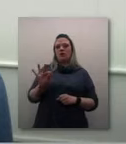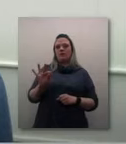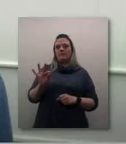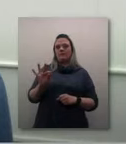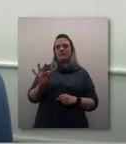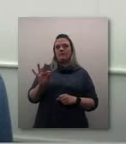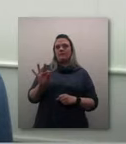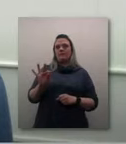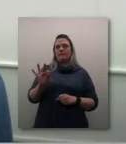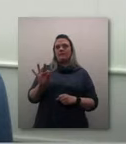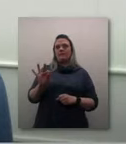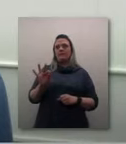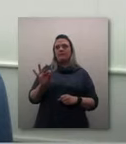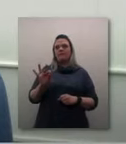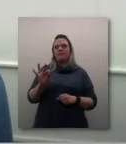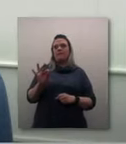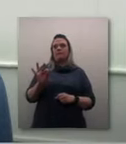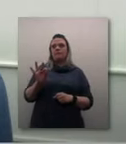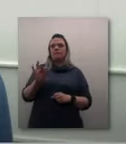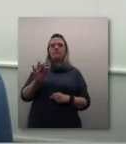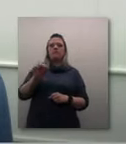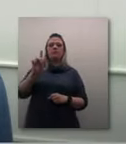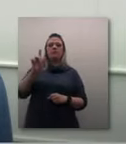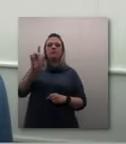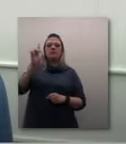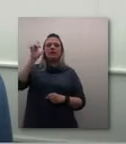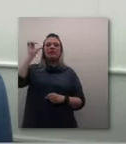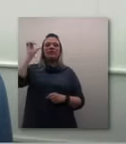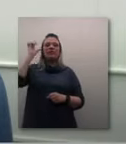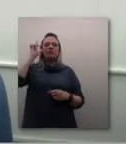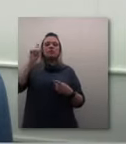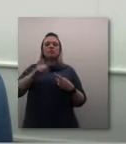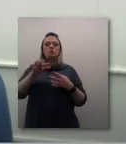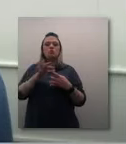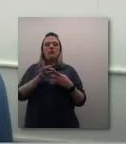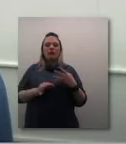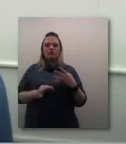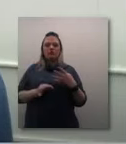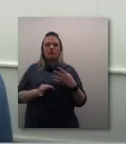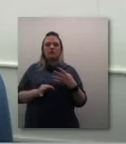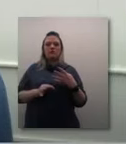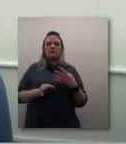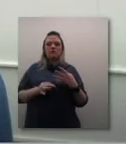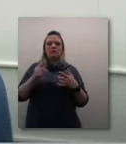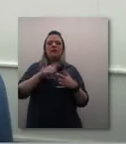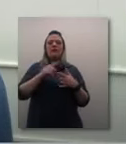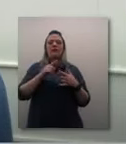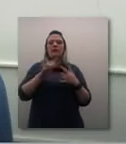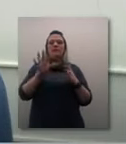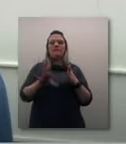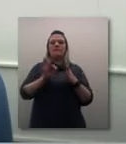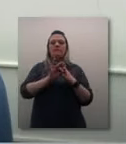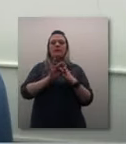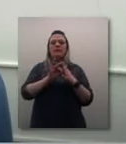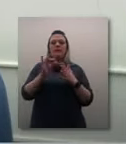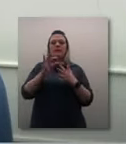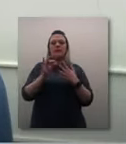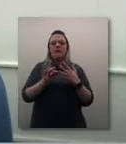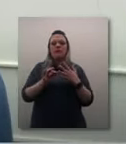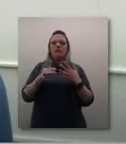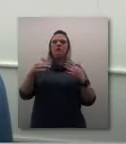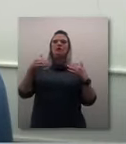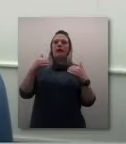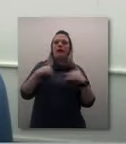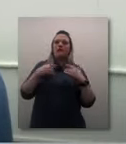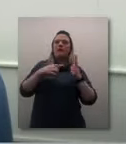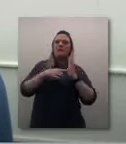858-2929 and press and then listen to the options, and then press the option that said you are symptomatic